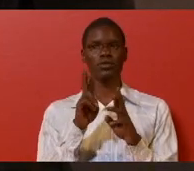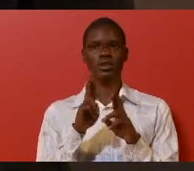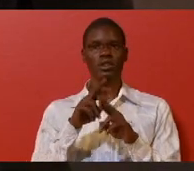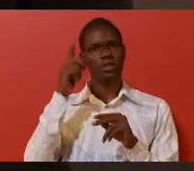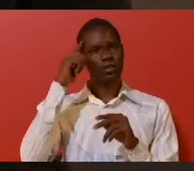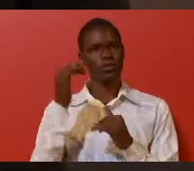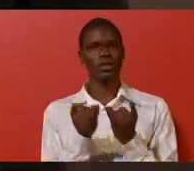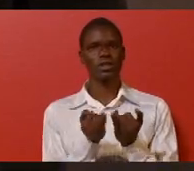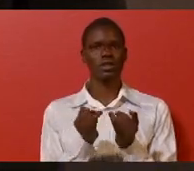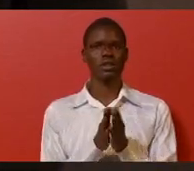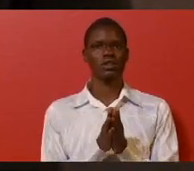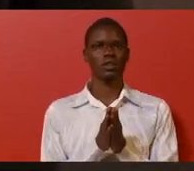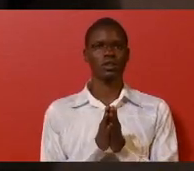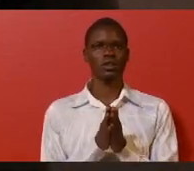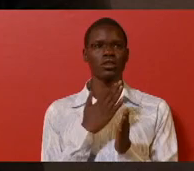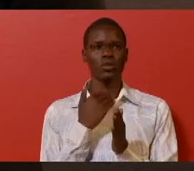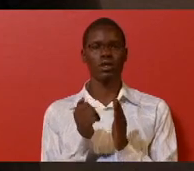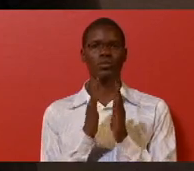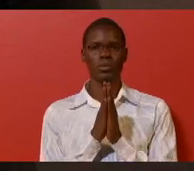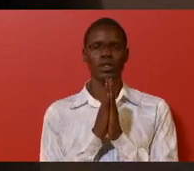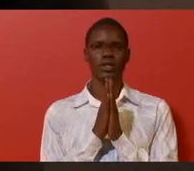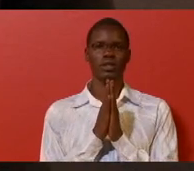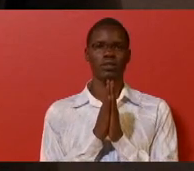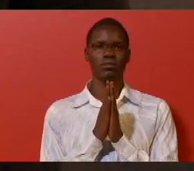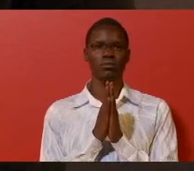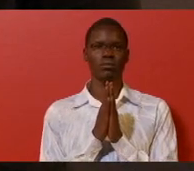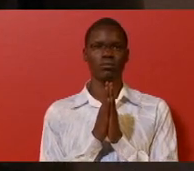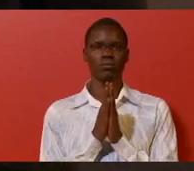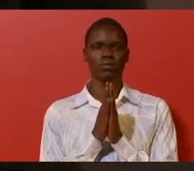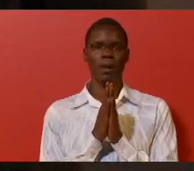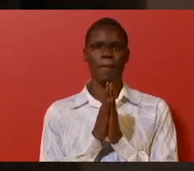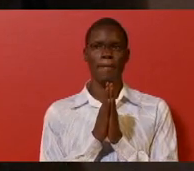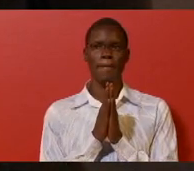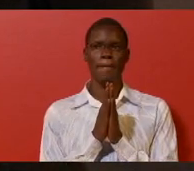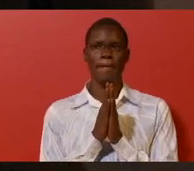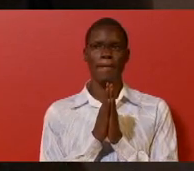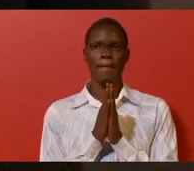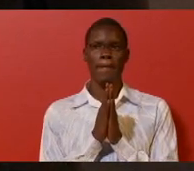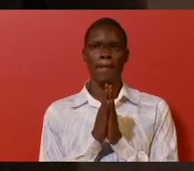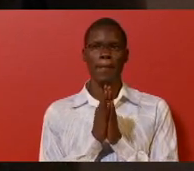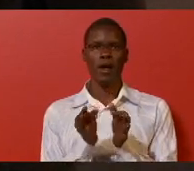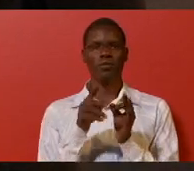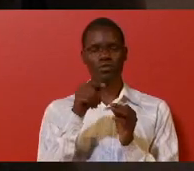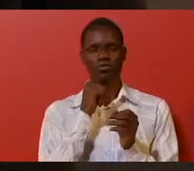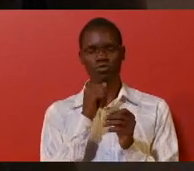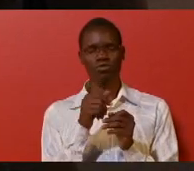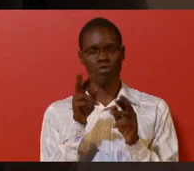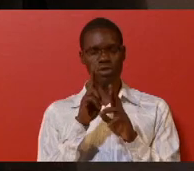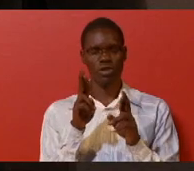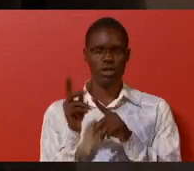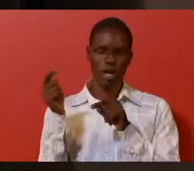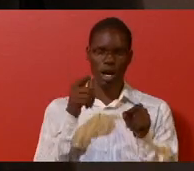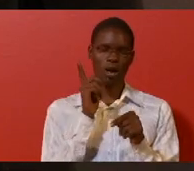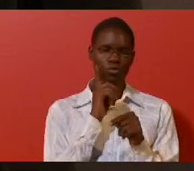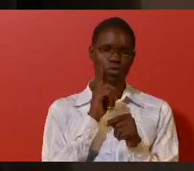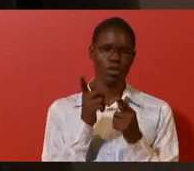We want to pray right now for those individuals. And if you're not yet ready and you want to hear some more, come back